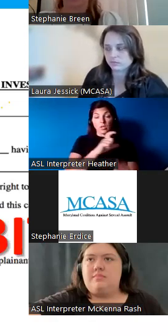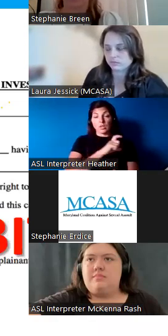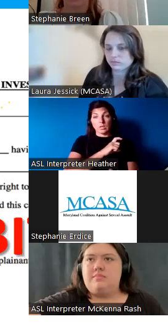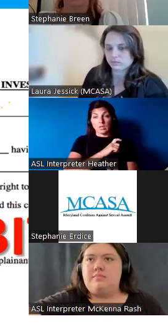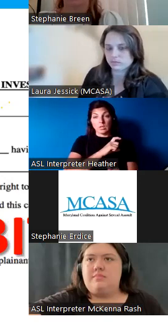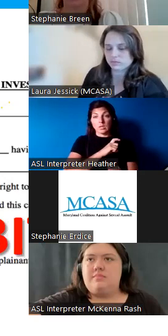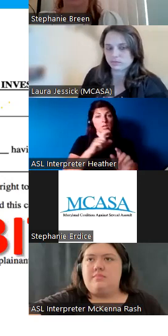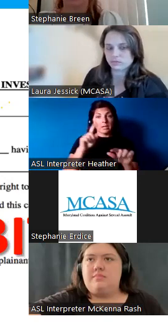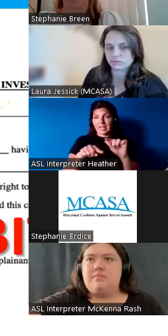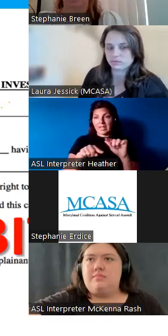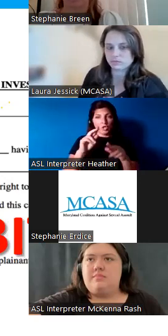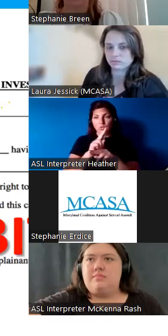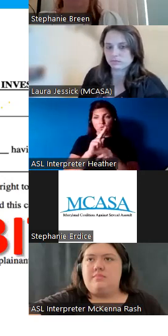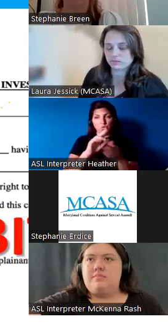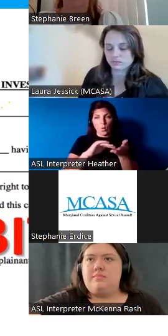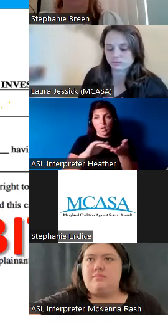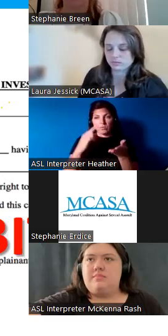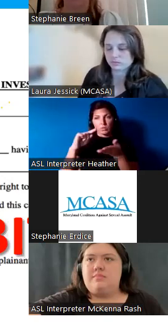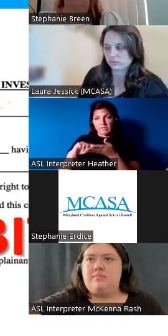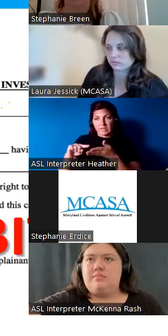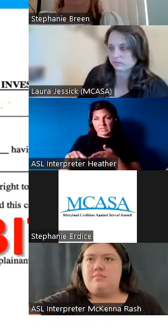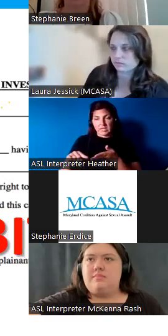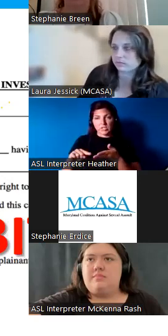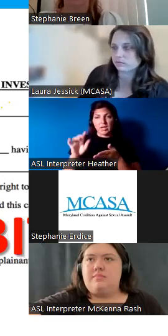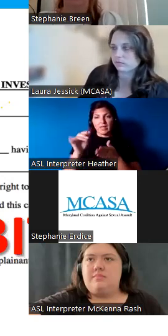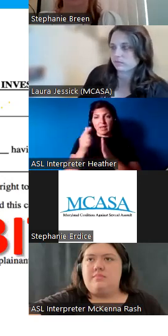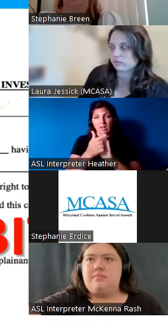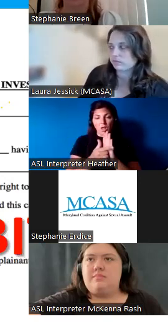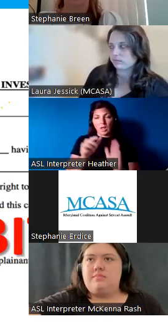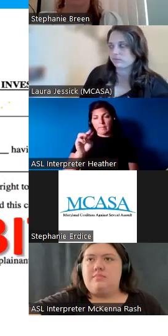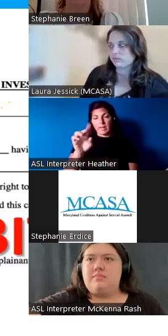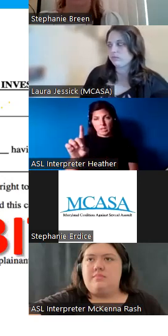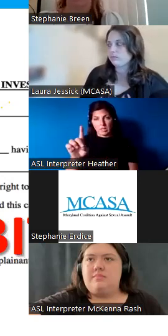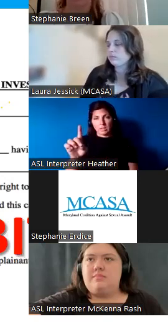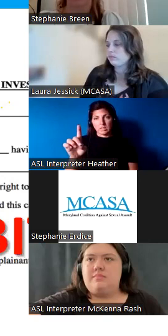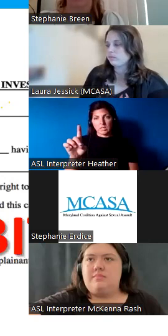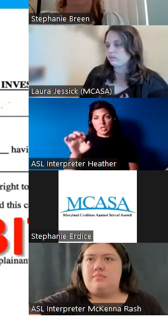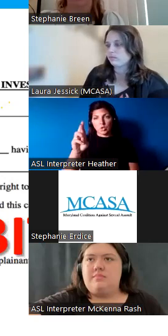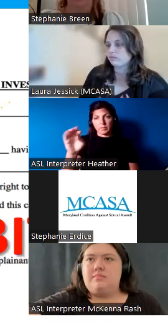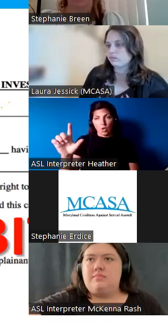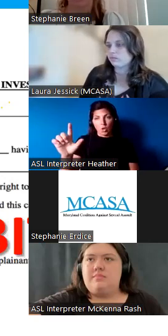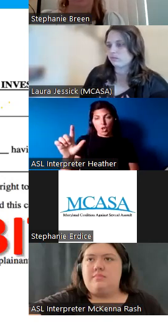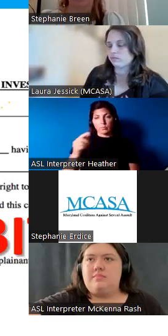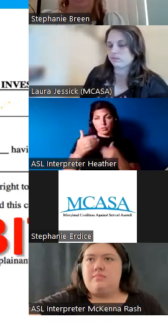investigation. And this law is codified in Maryland Criminal Procedure